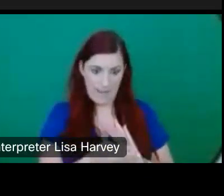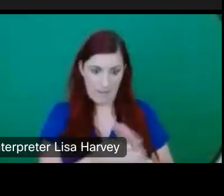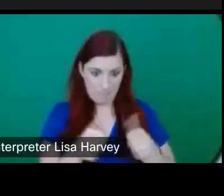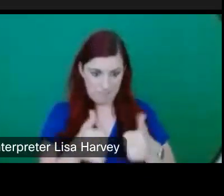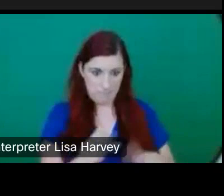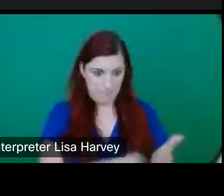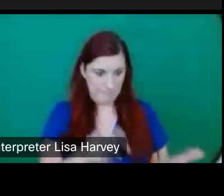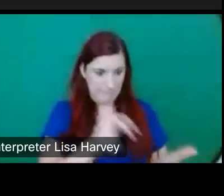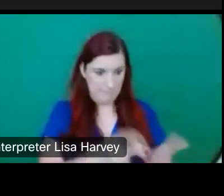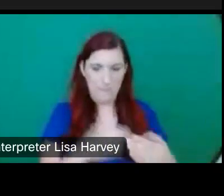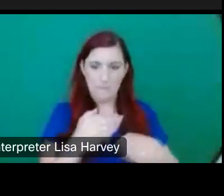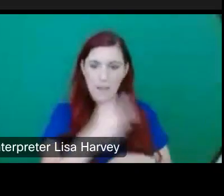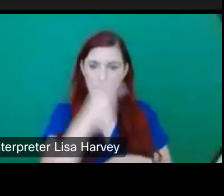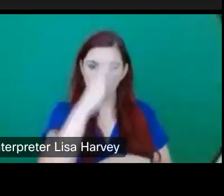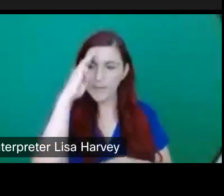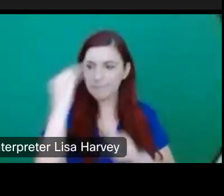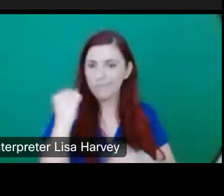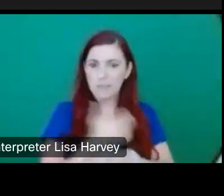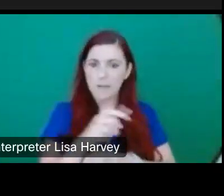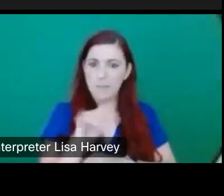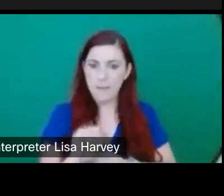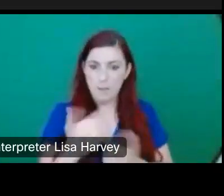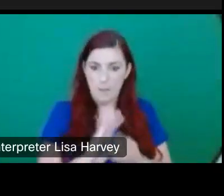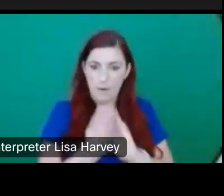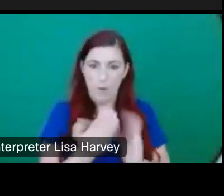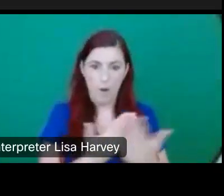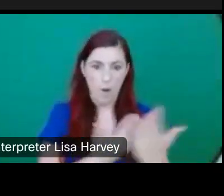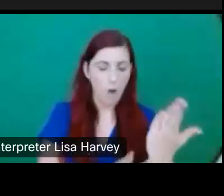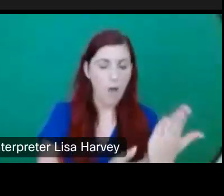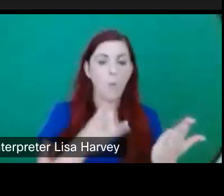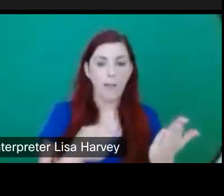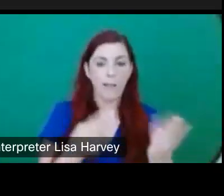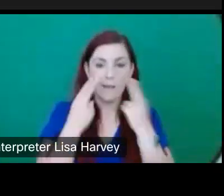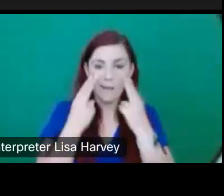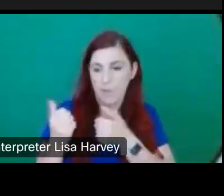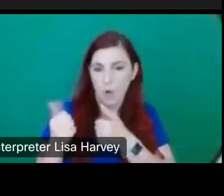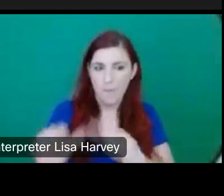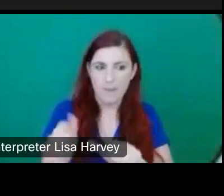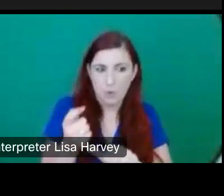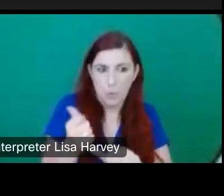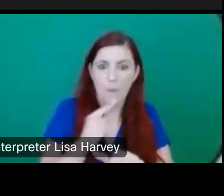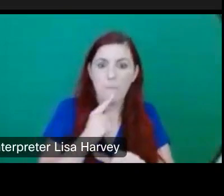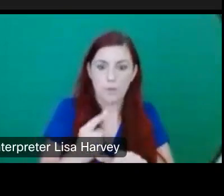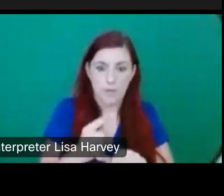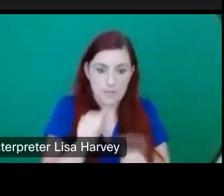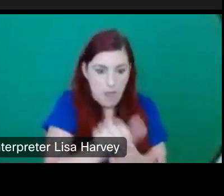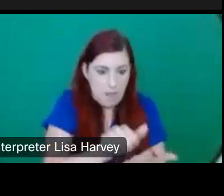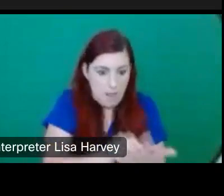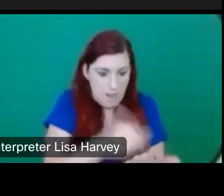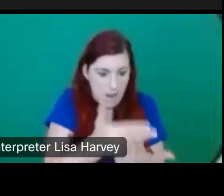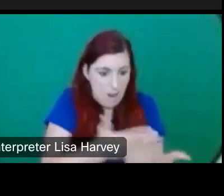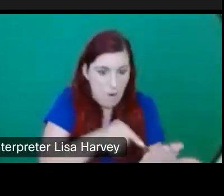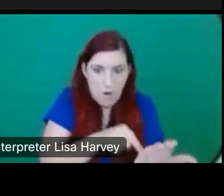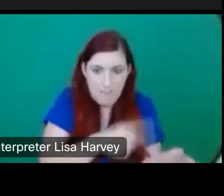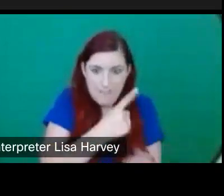is now law. It will need to go on and be commenced to actually take effect, but it is actually on the statute books now. So